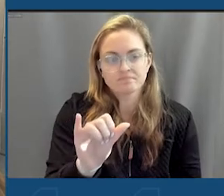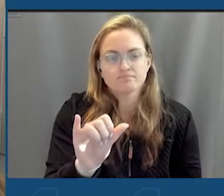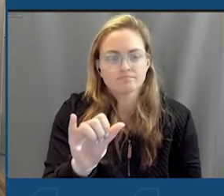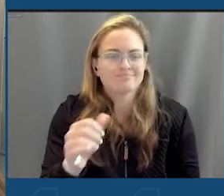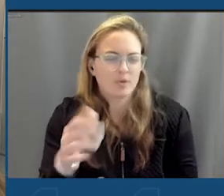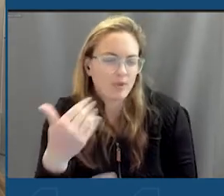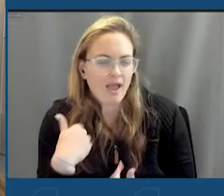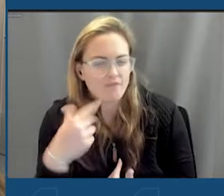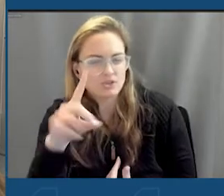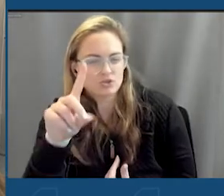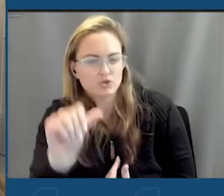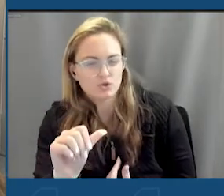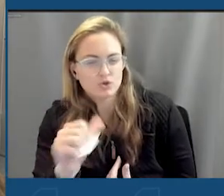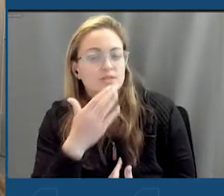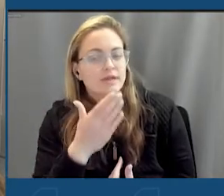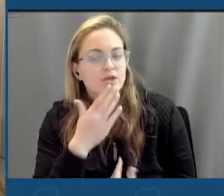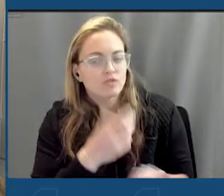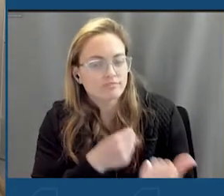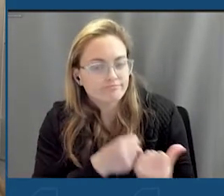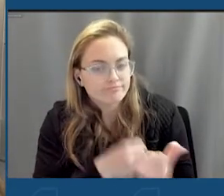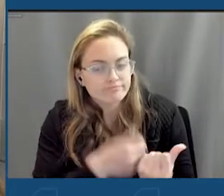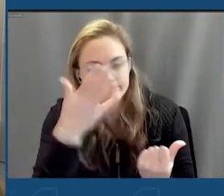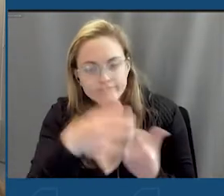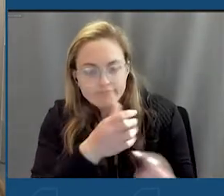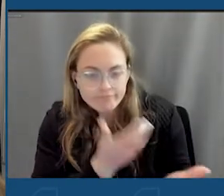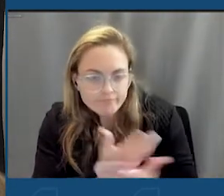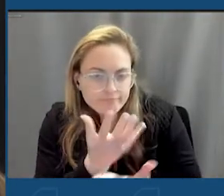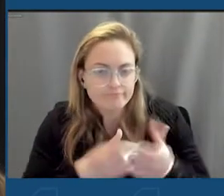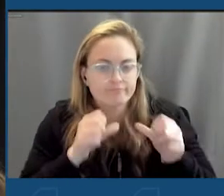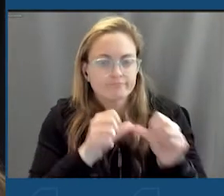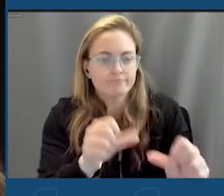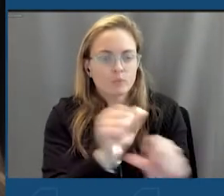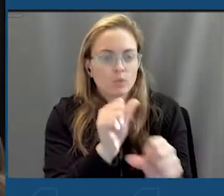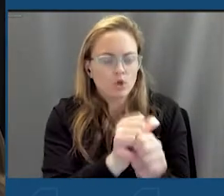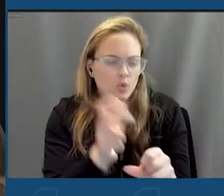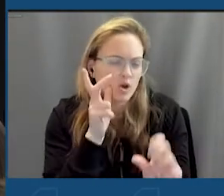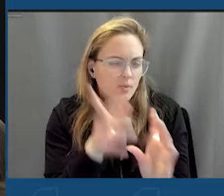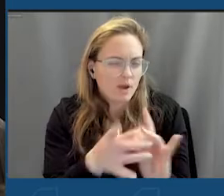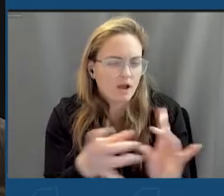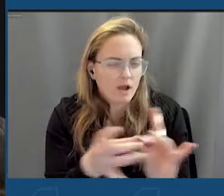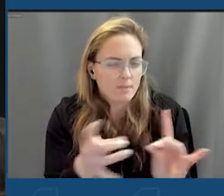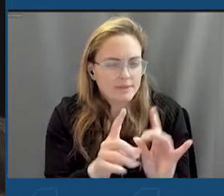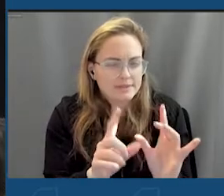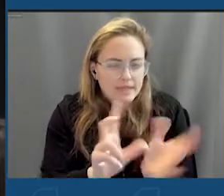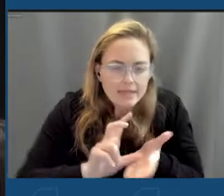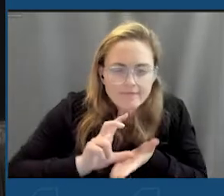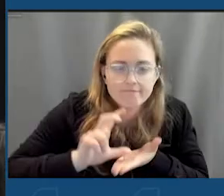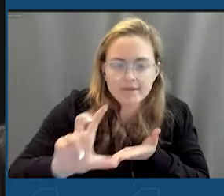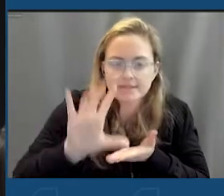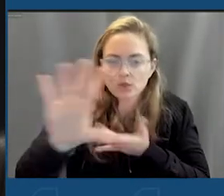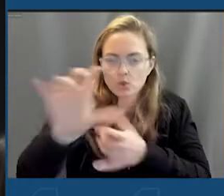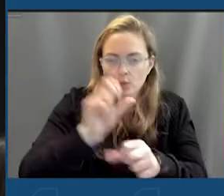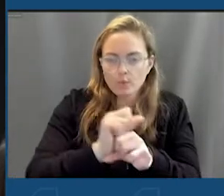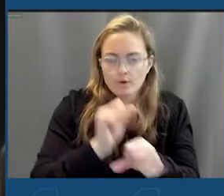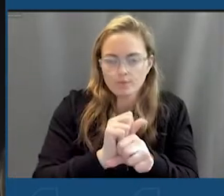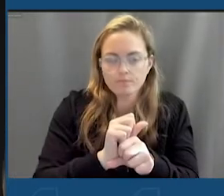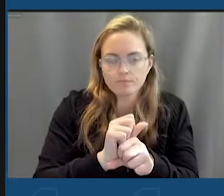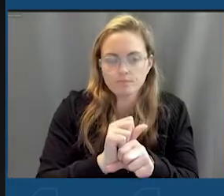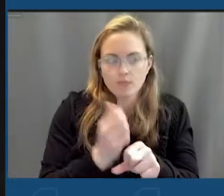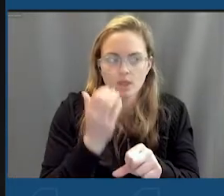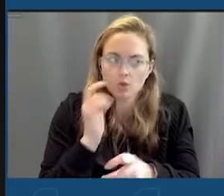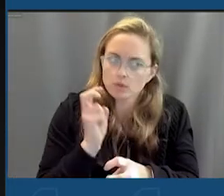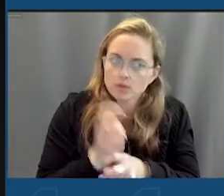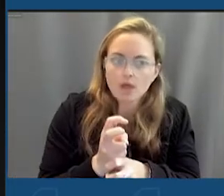attorneys for really being on the front line. And we're going to continue, you'll hear in my remarks, investing in your work as well, because I know it's been tough.